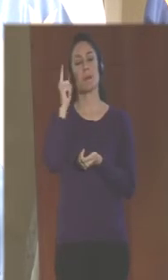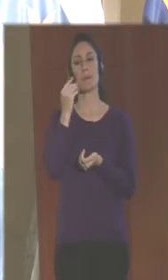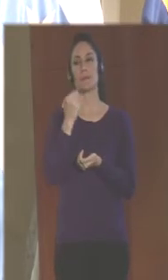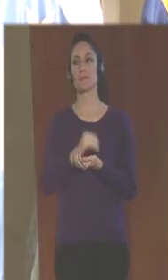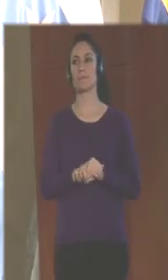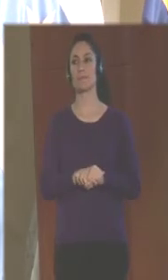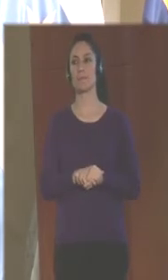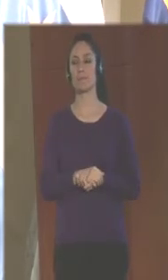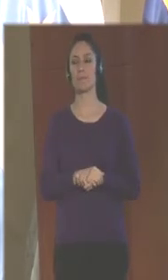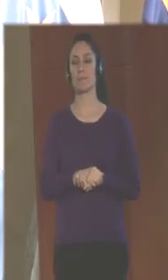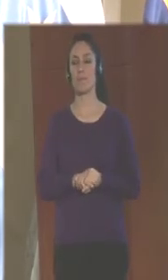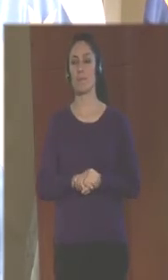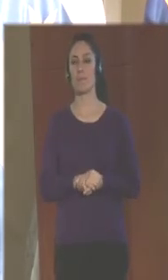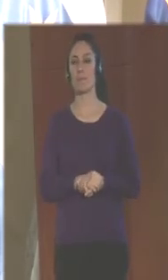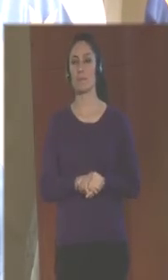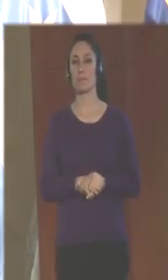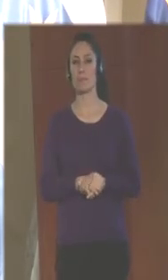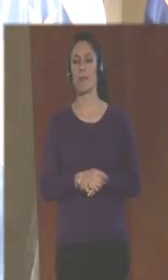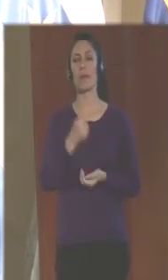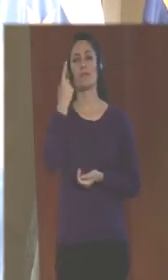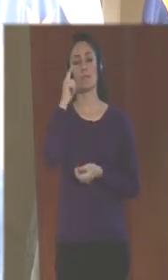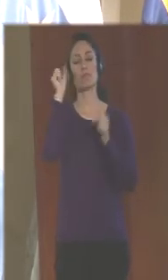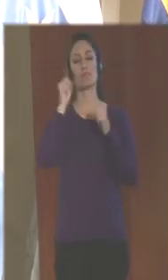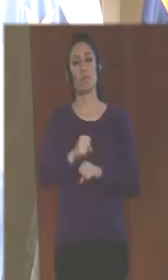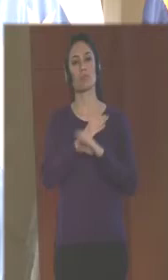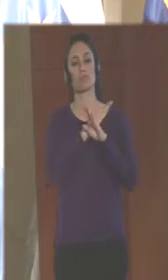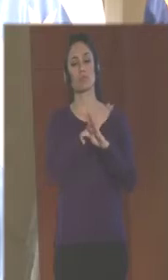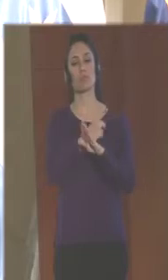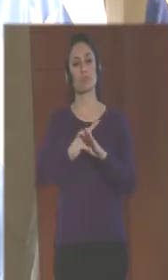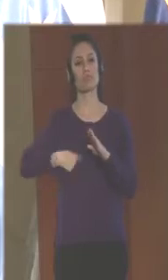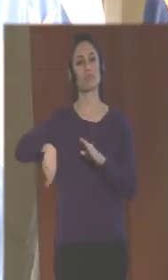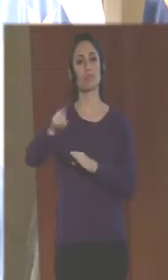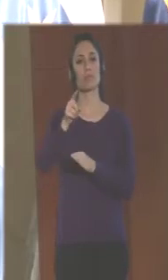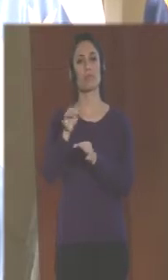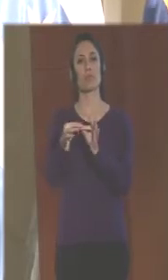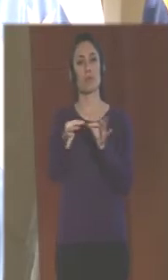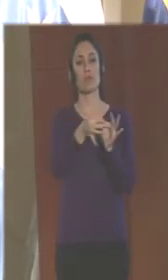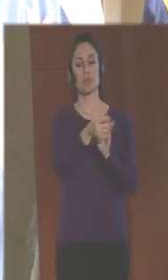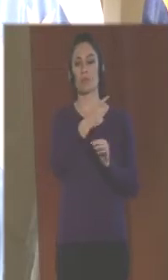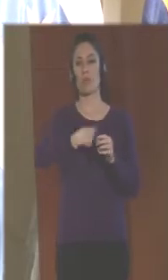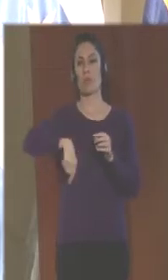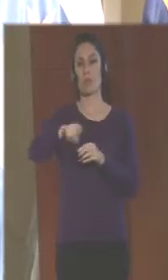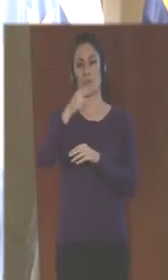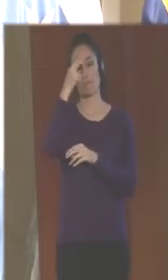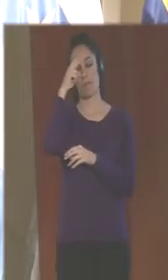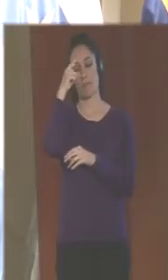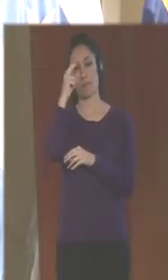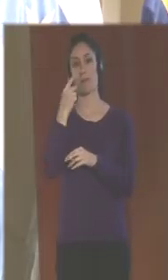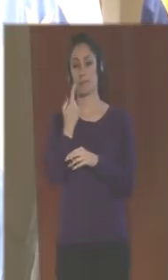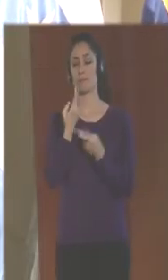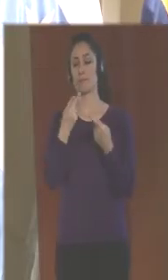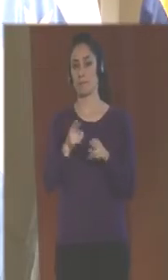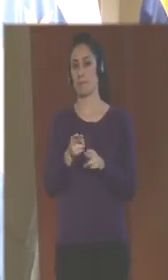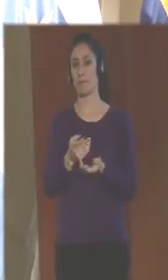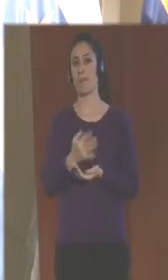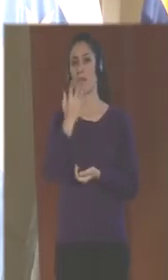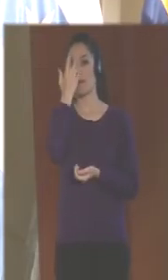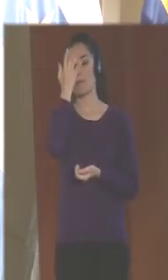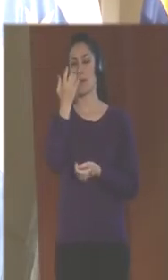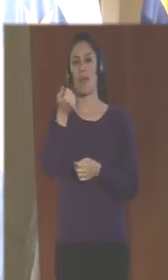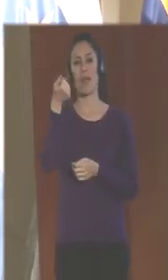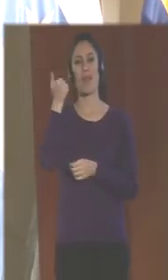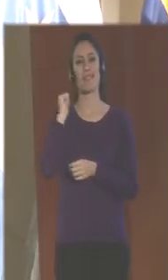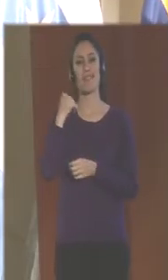become very important cornerstones for protecting population, ever since yesterday's inauguration,